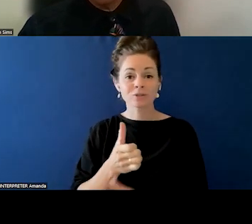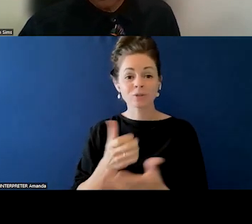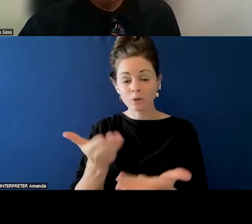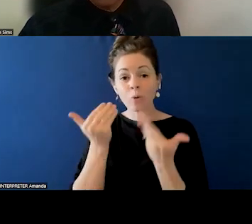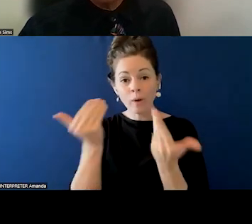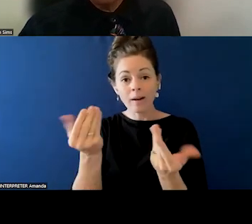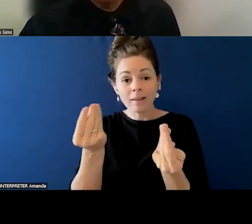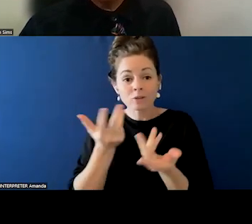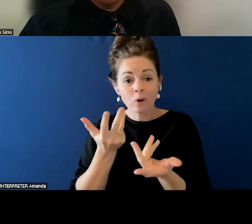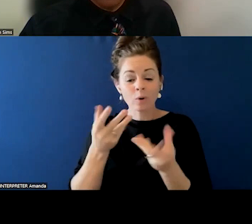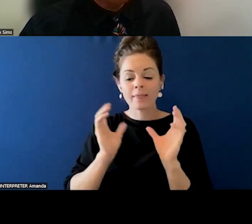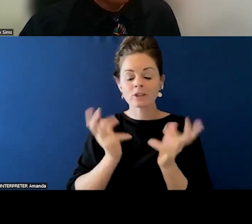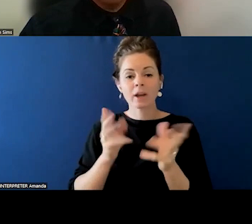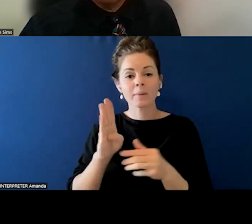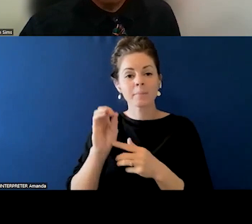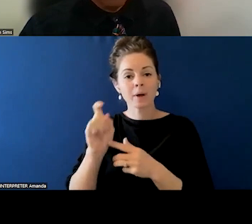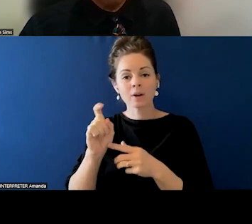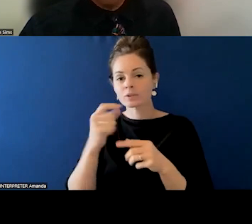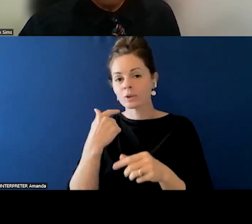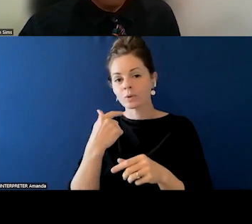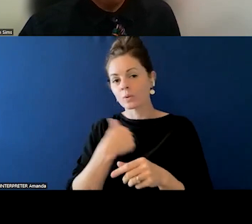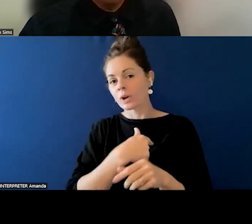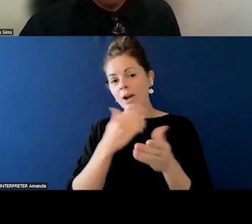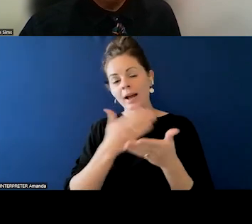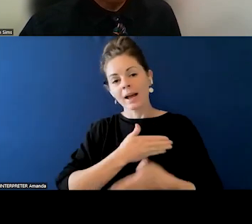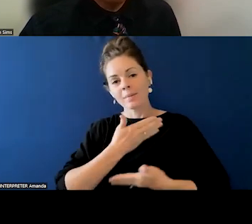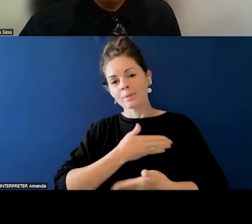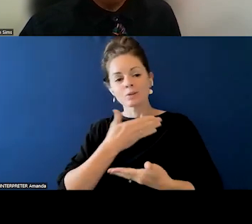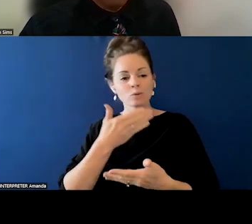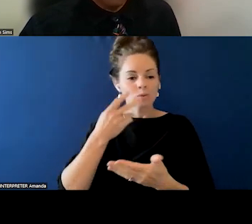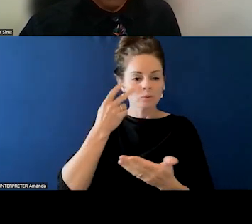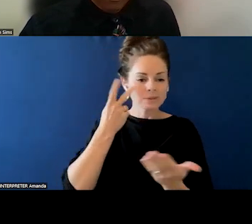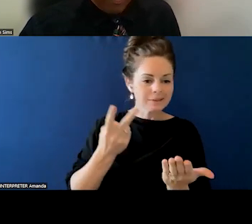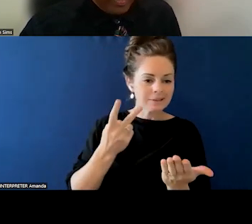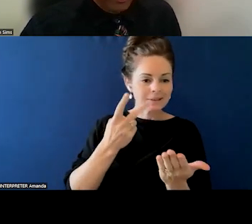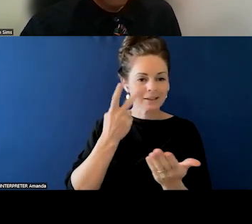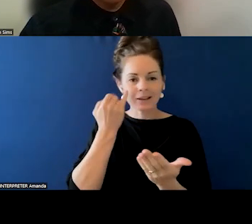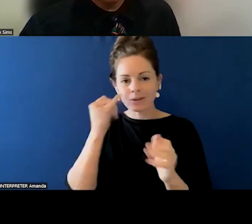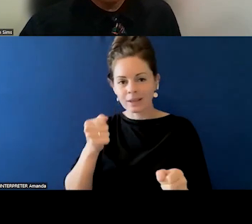suggestions in the chat box. We'll be happy to work on them and move them forward.